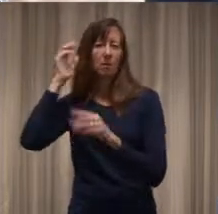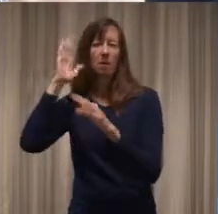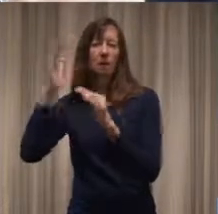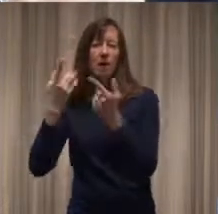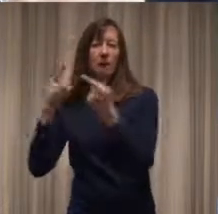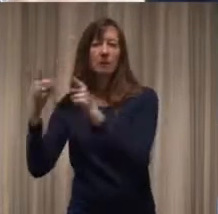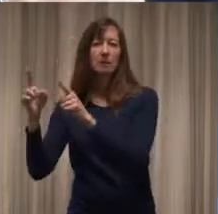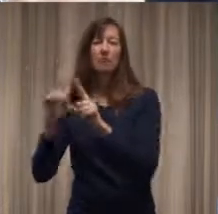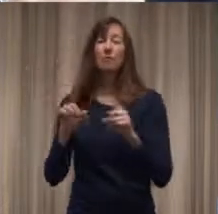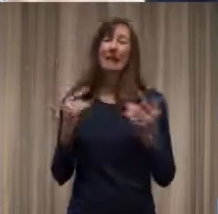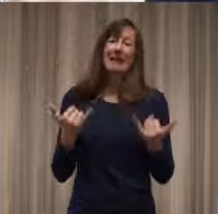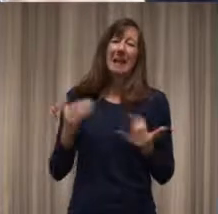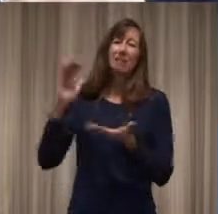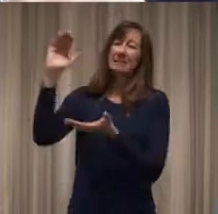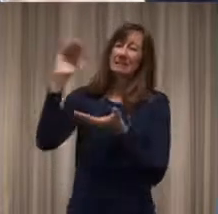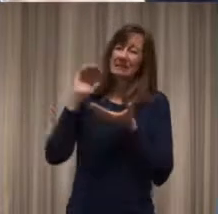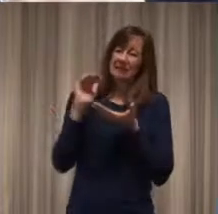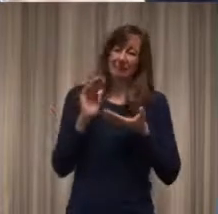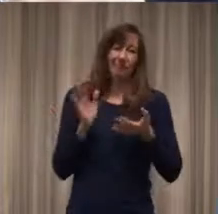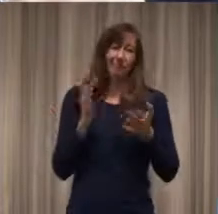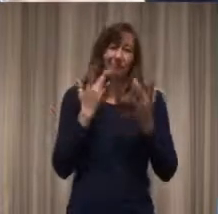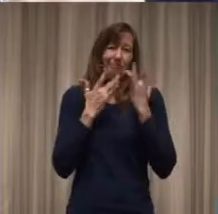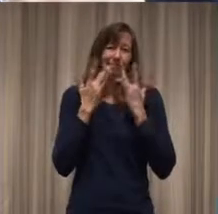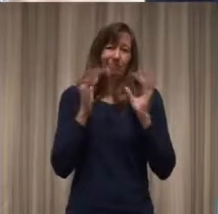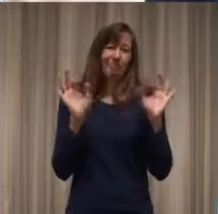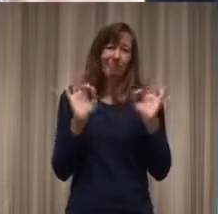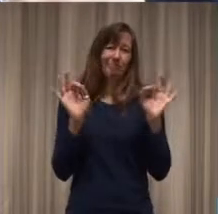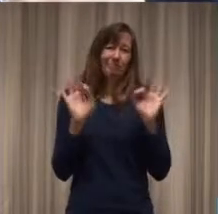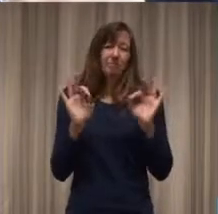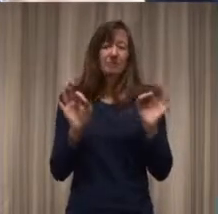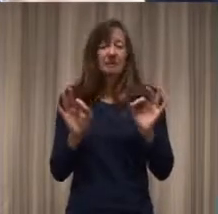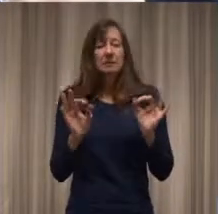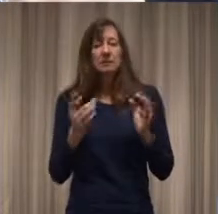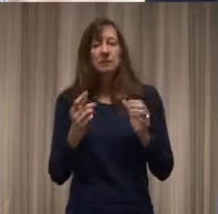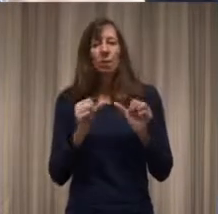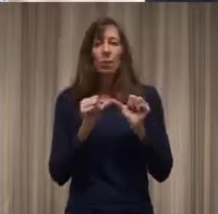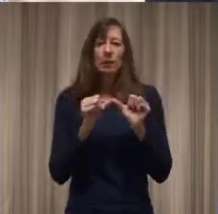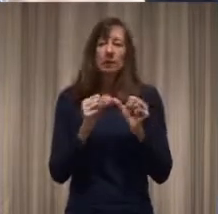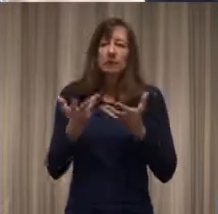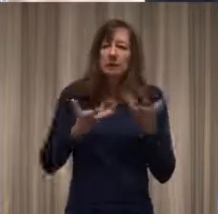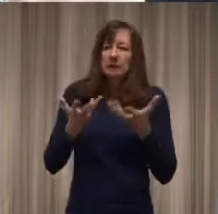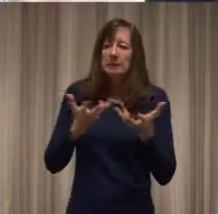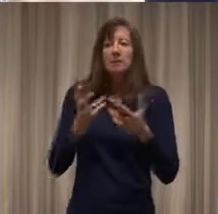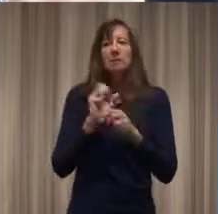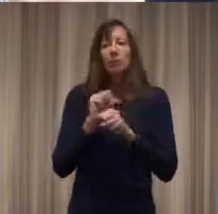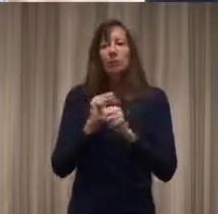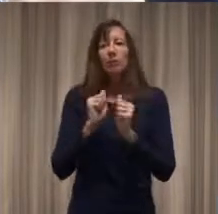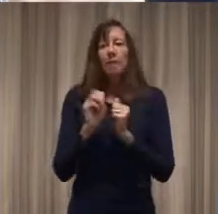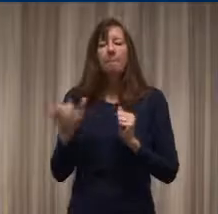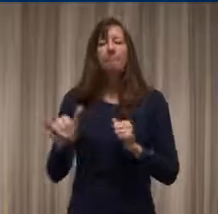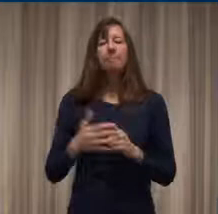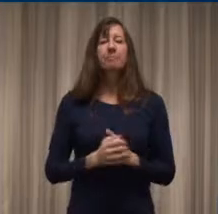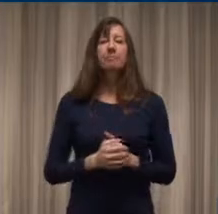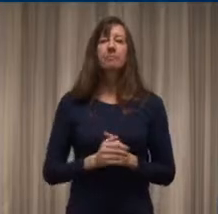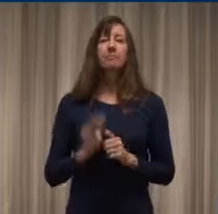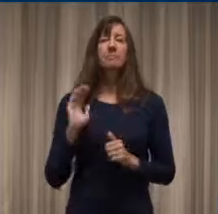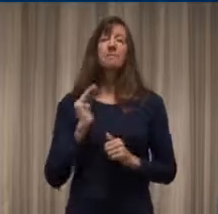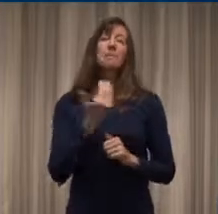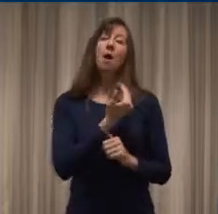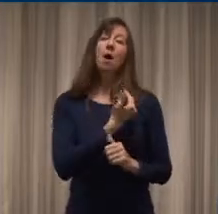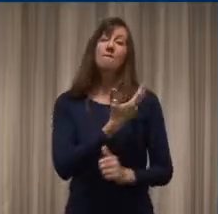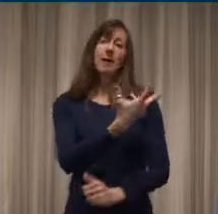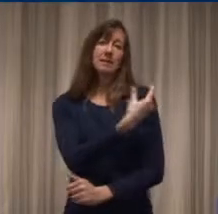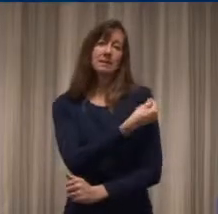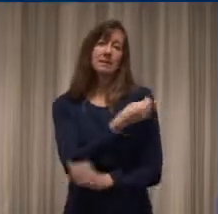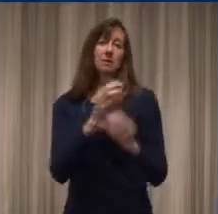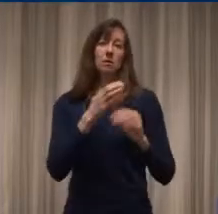those expectations. Finally, we're continuing to work with our vaccine distribution coalition. We met again last week. We'll meet again this week. I